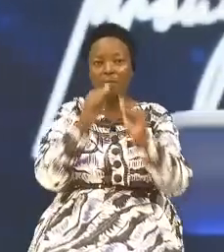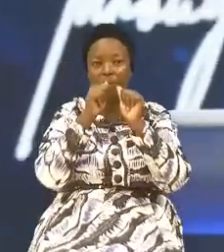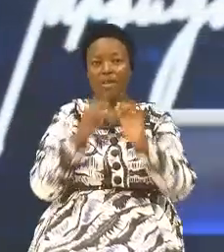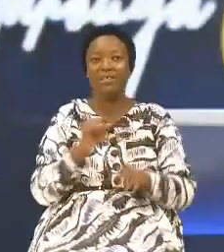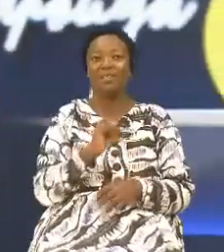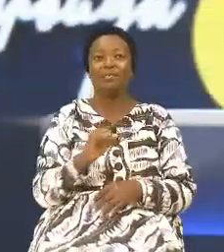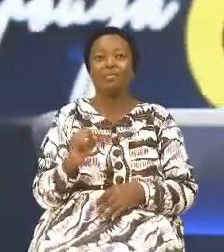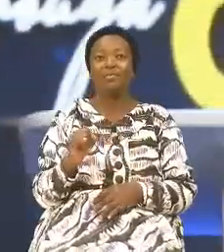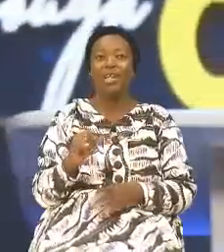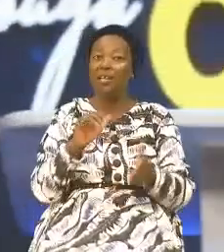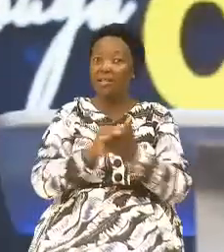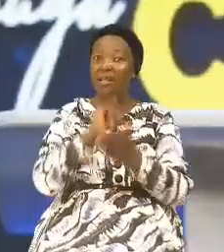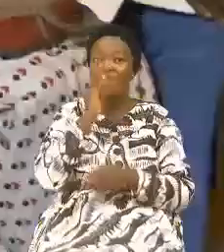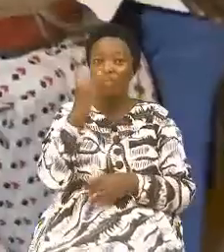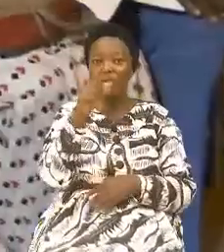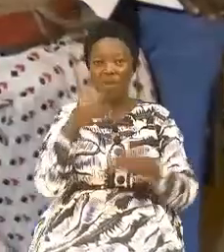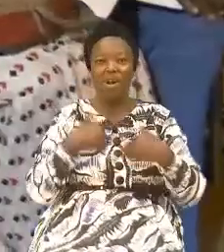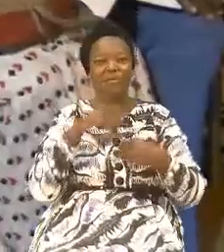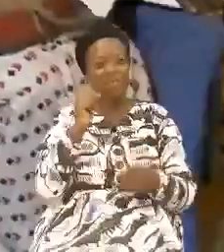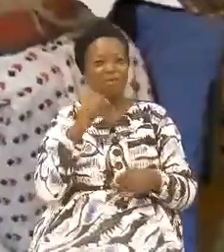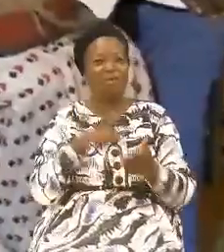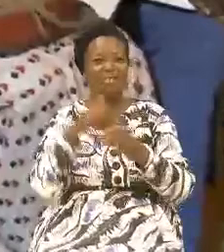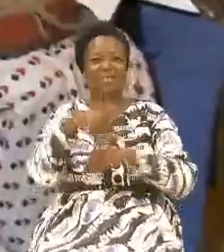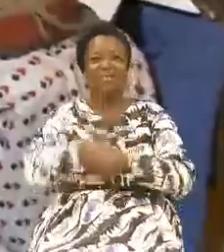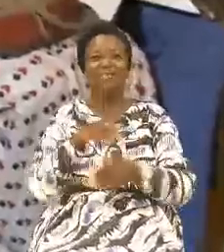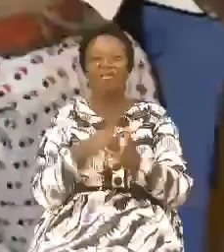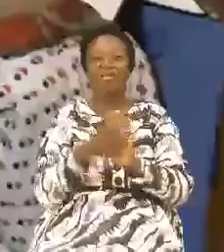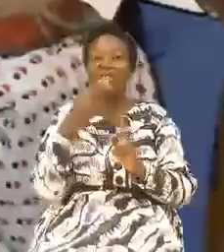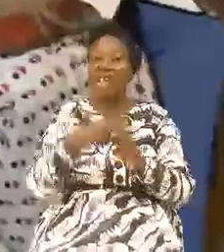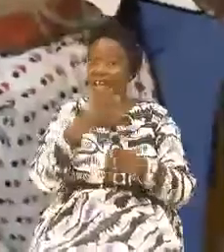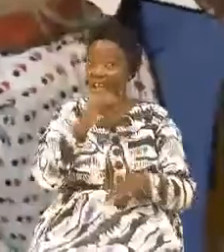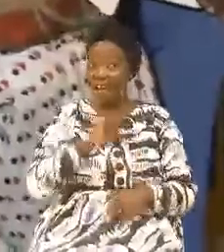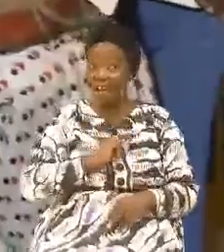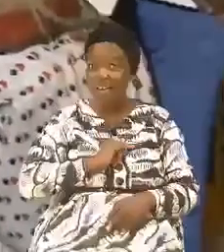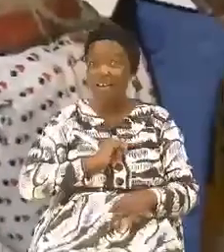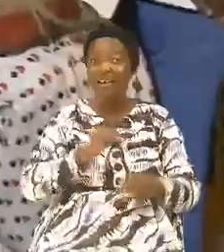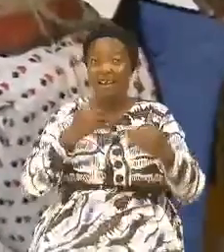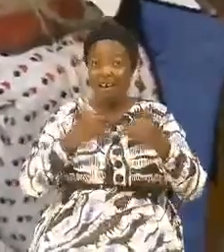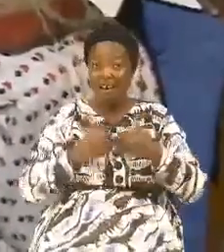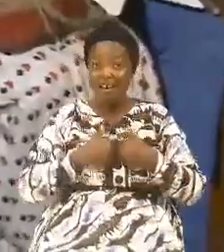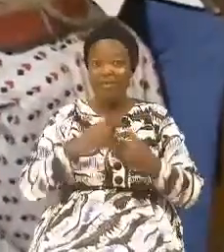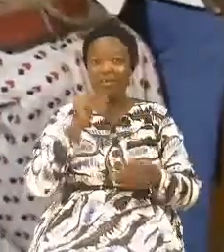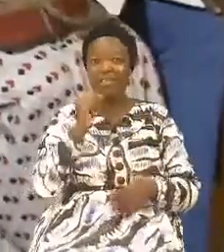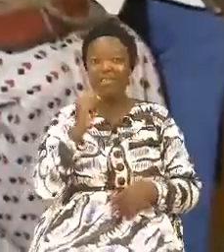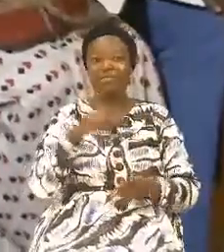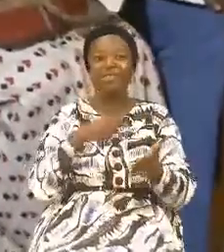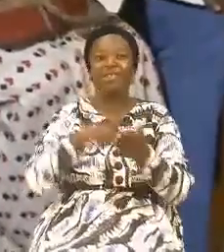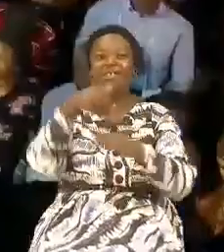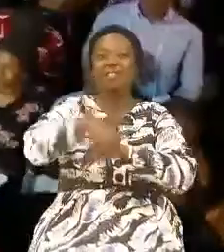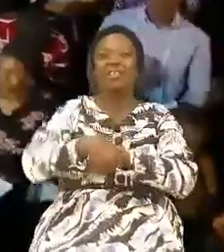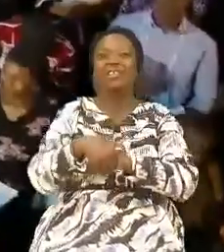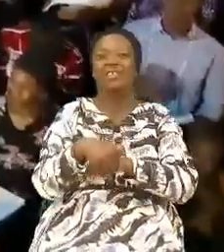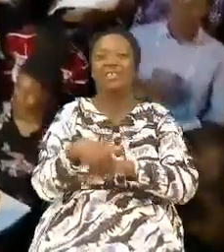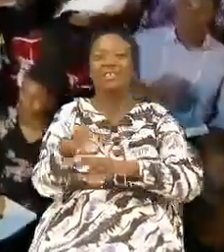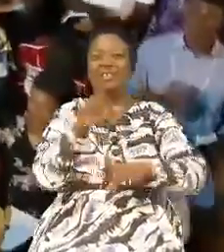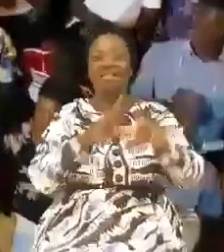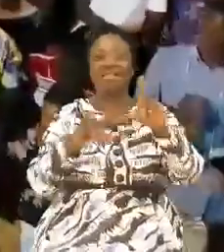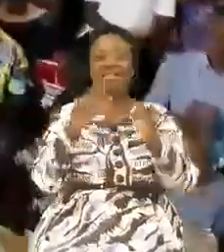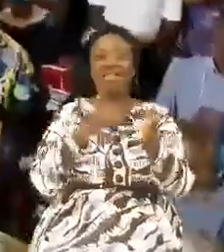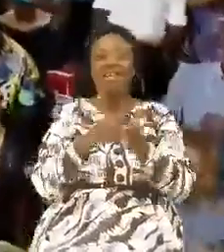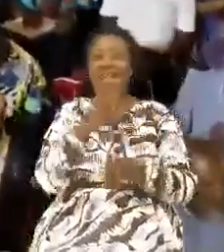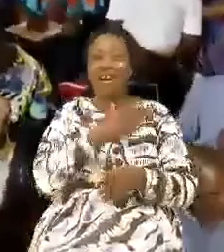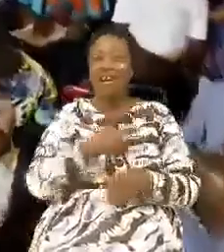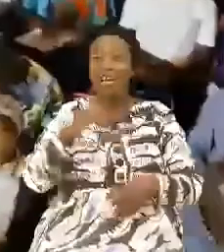That's why you have testimony tonight. I have testimony tonight. And I